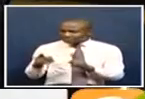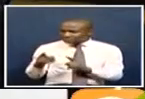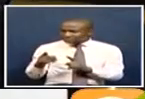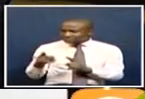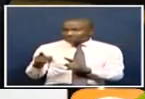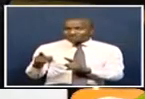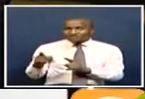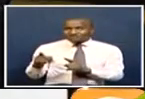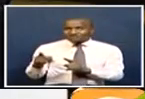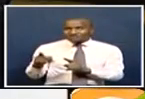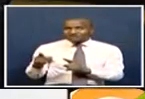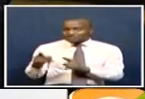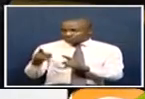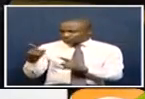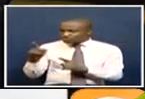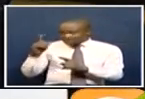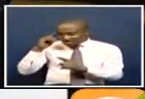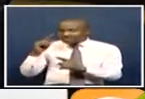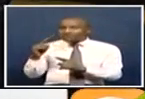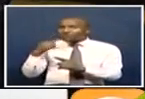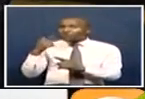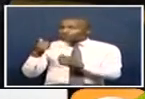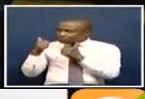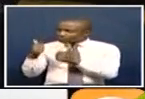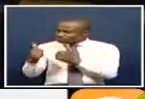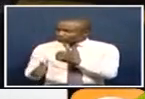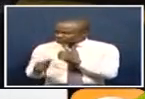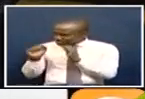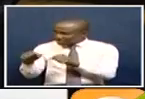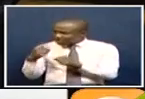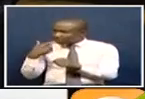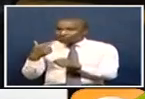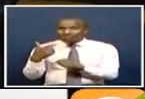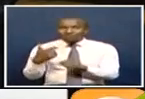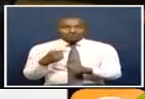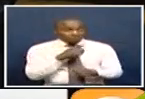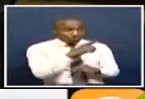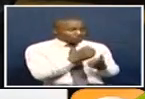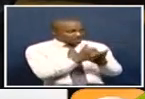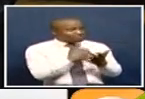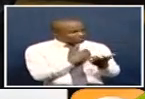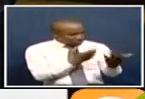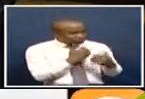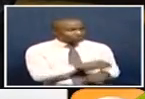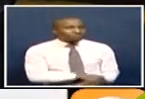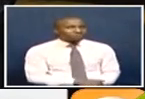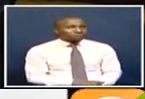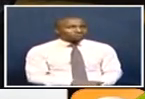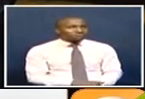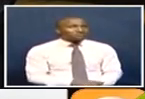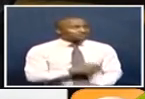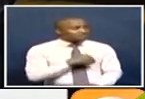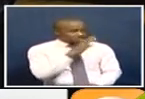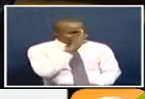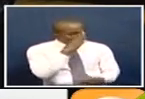drivers, who's the one? Tell me you also, who can do it? Also try to assist me. I'm in a quagma, I'm